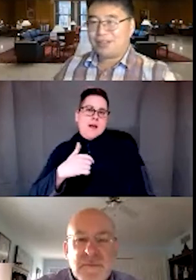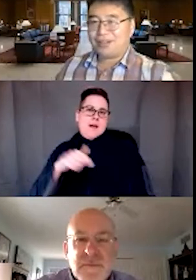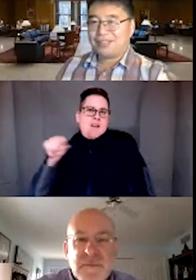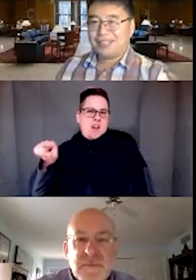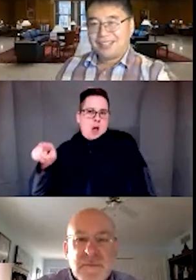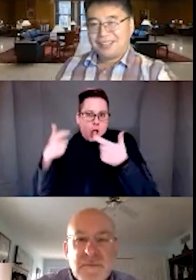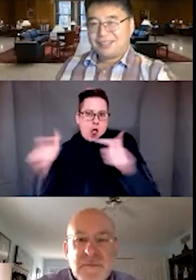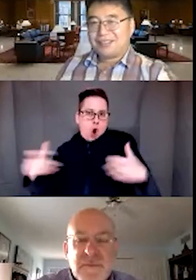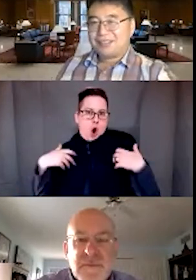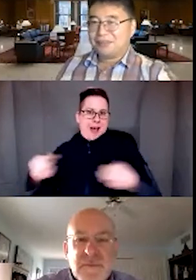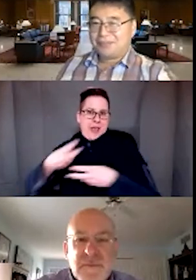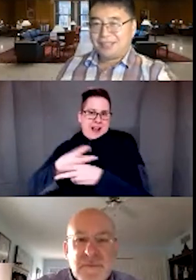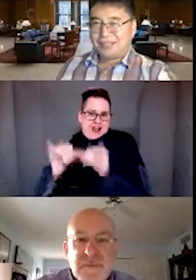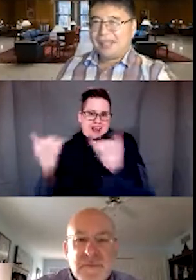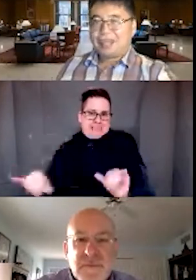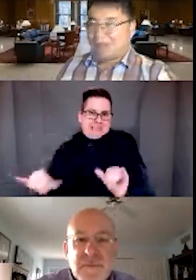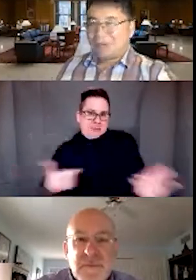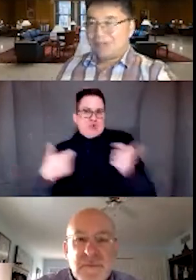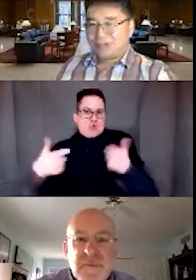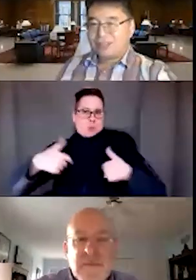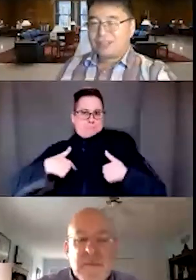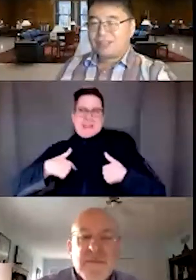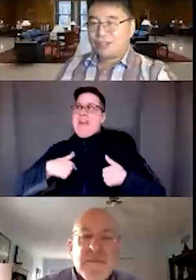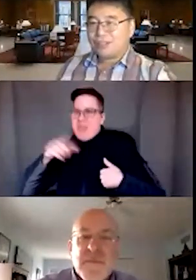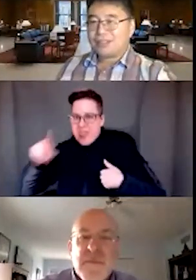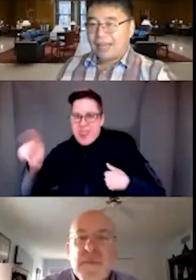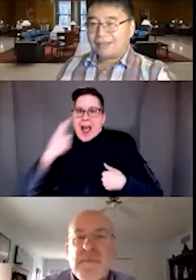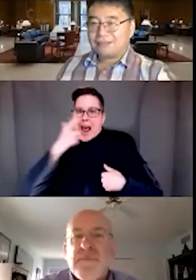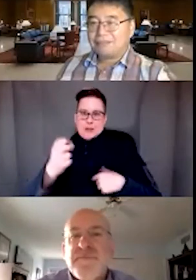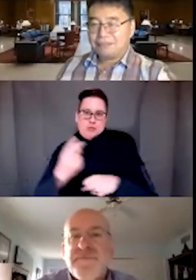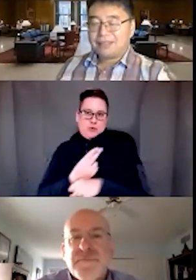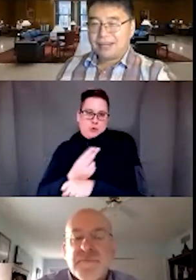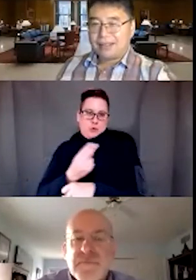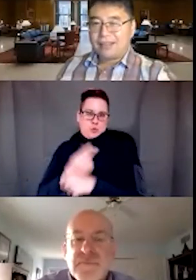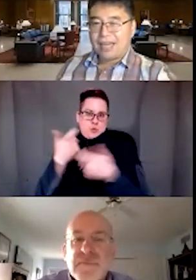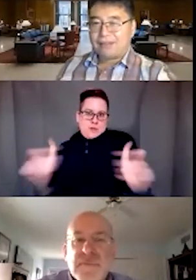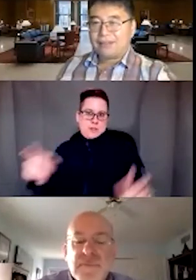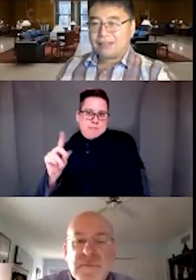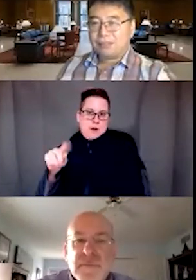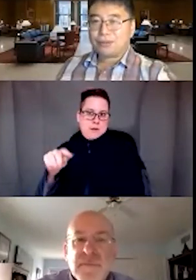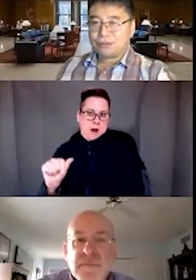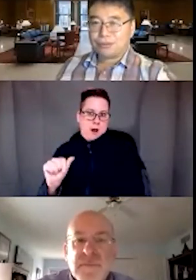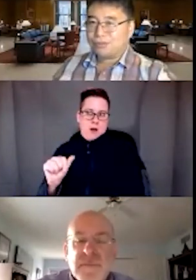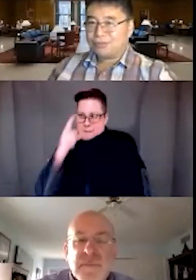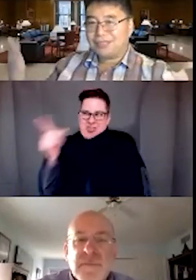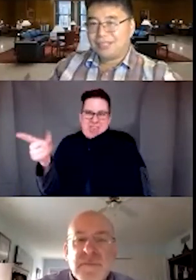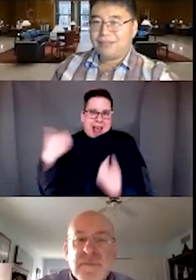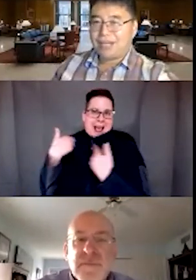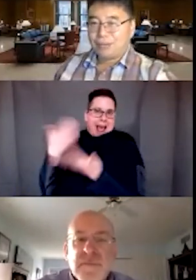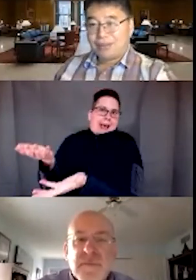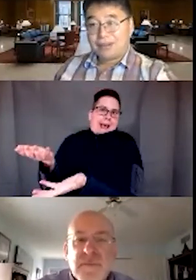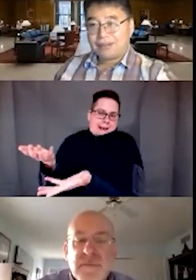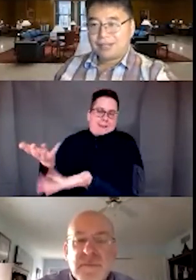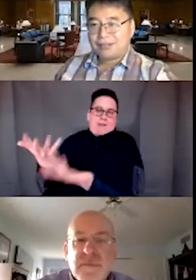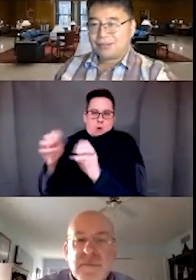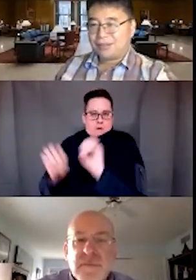large healthcare system that was very interested in using that big data that they have at their disposal to